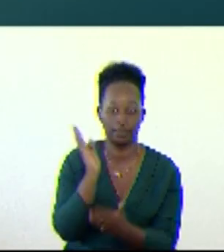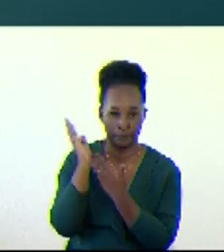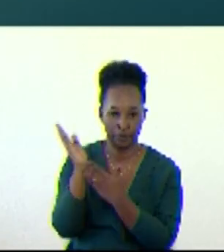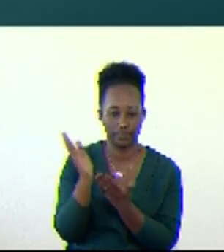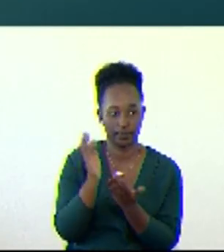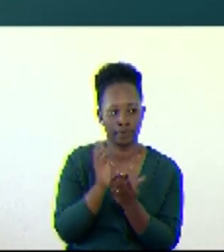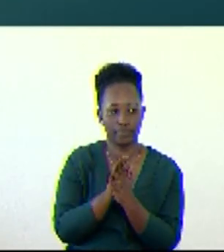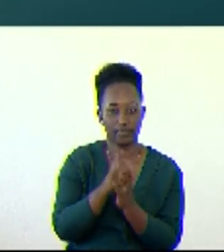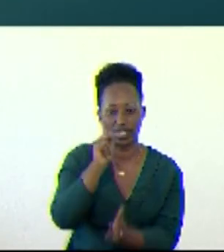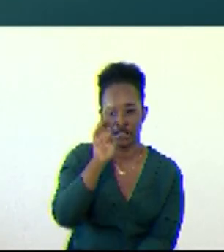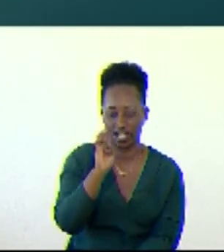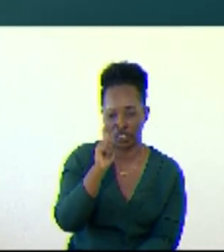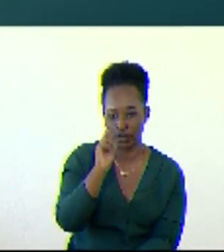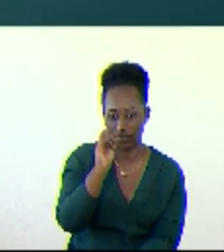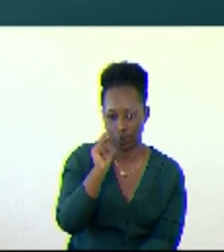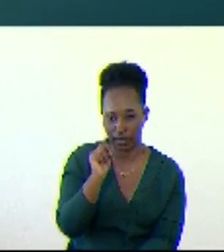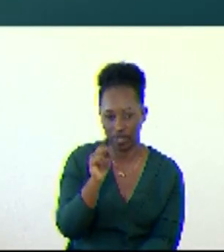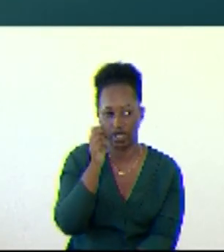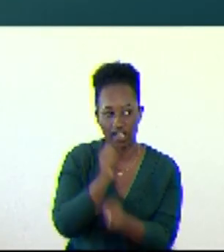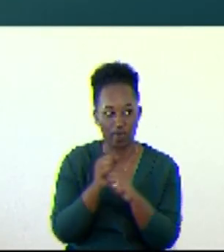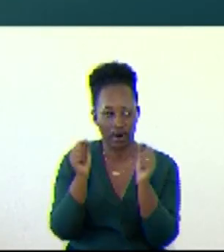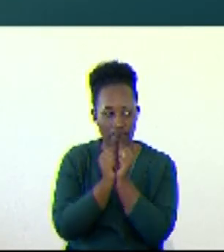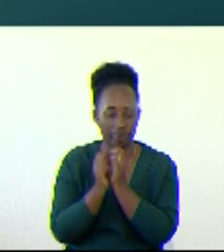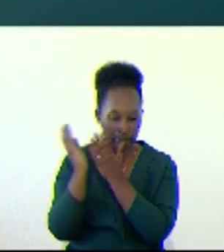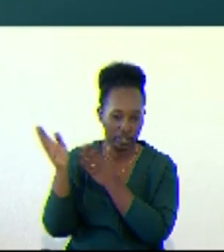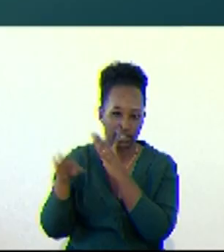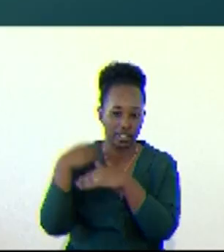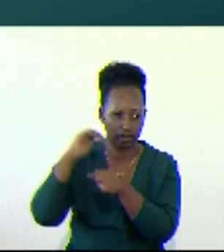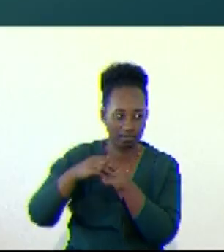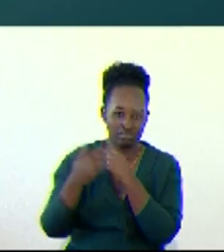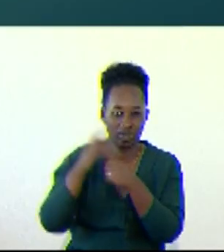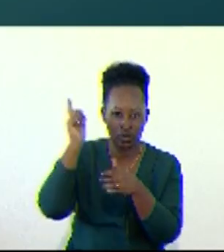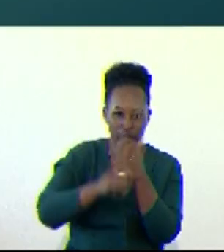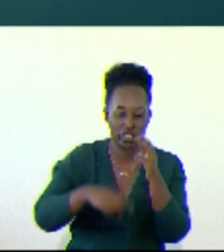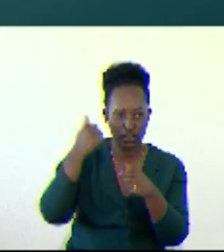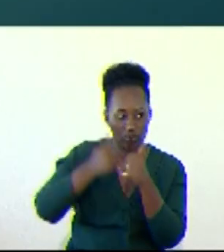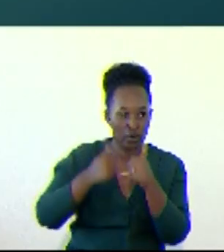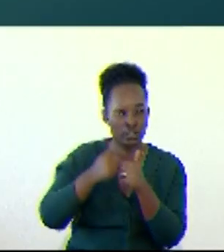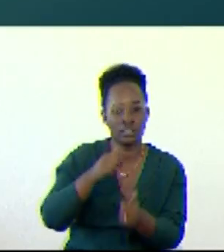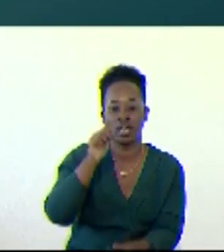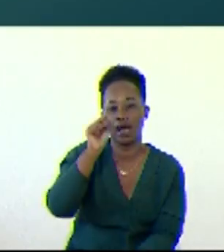keton, it reacts with an amine, you produce a compound which is called an amine.